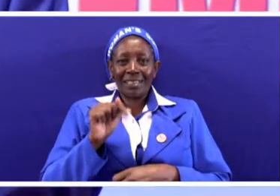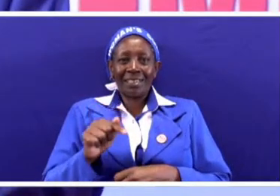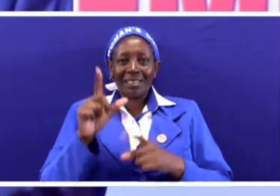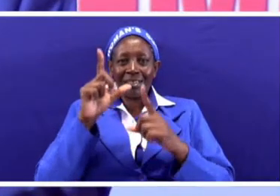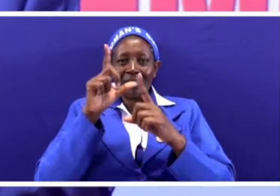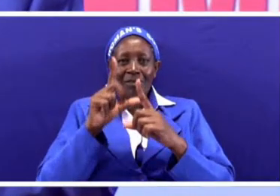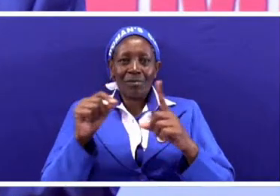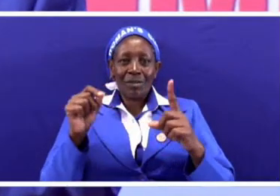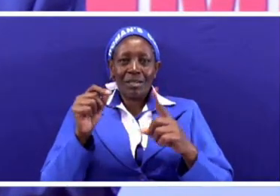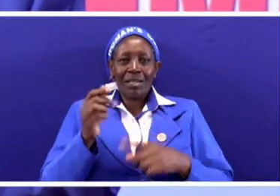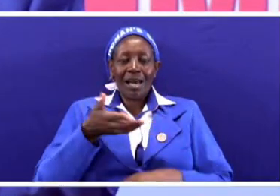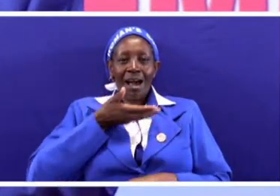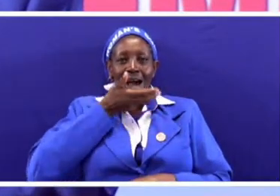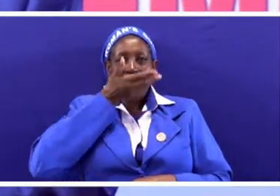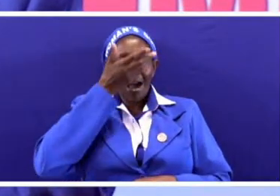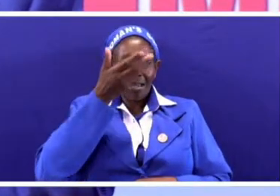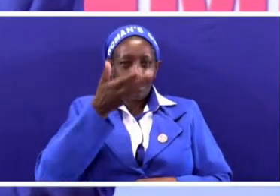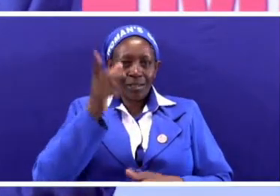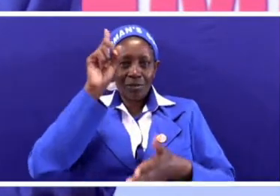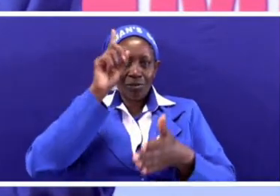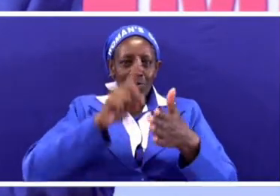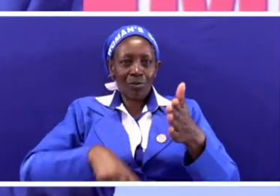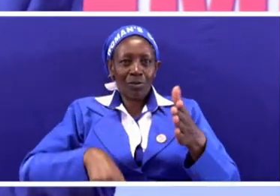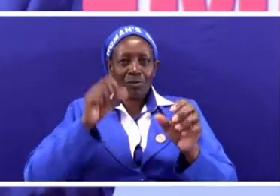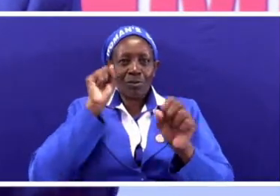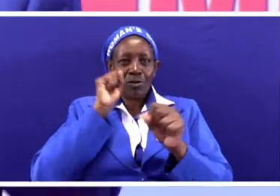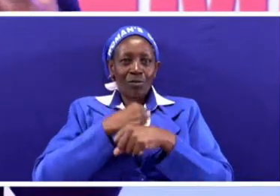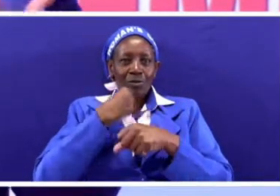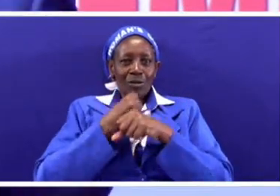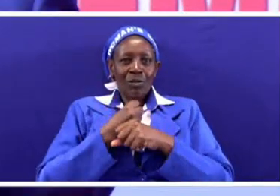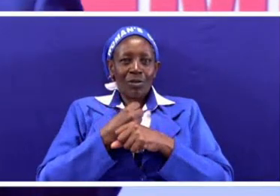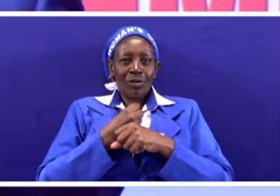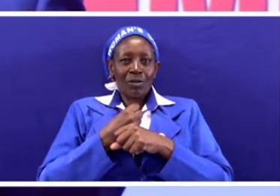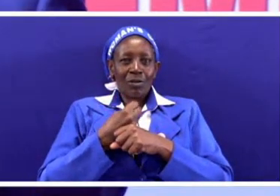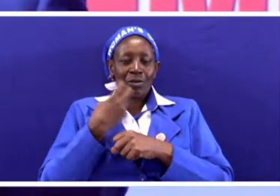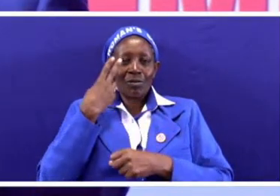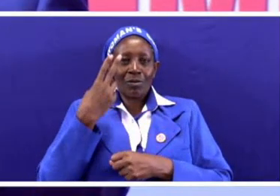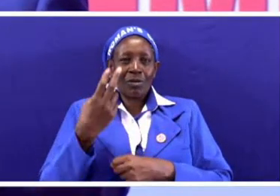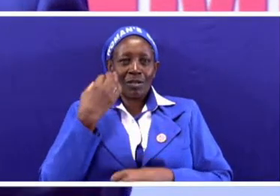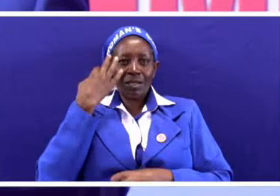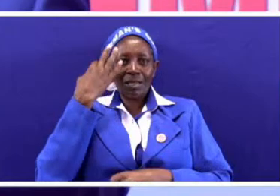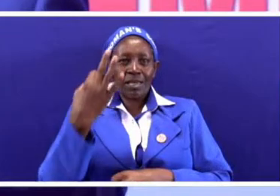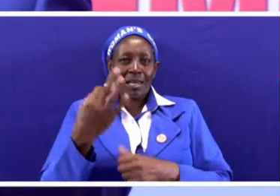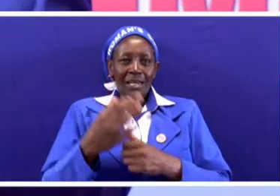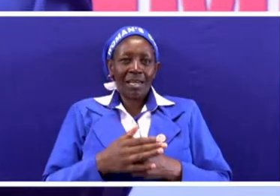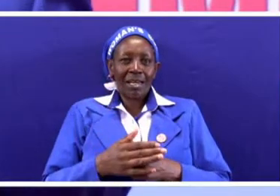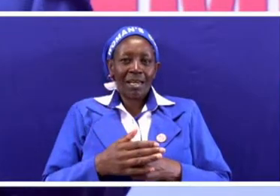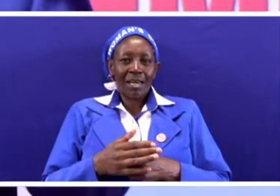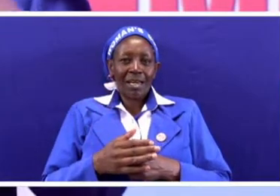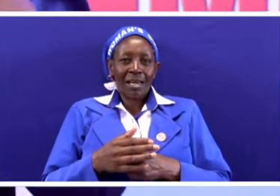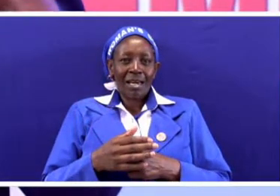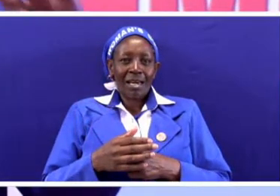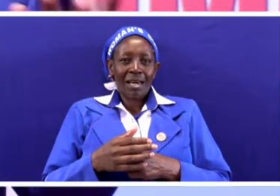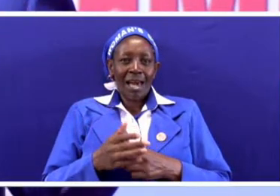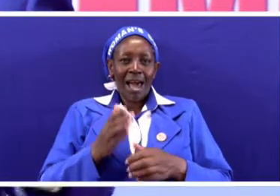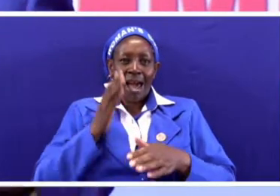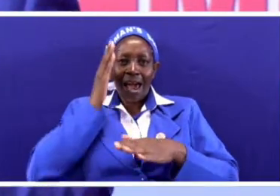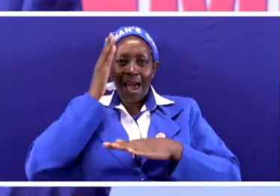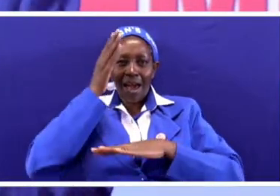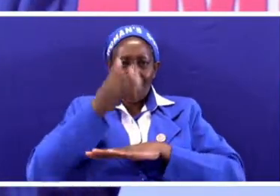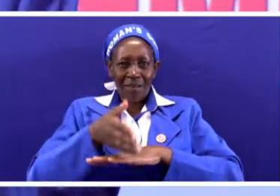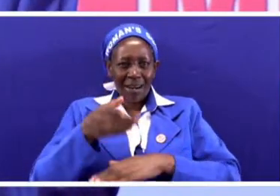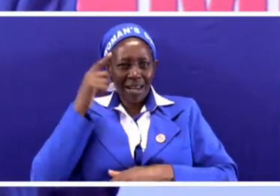an answer to what we have been doing in the 23rd General Assembly. Because having considered our ways, It's like we were taking a